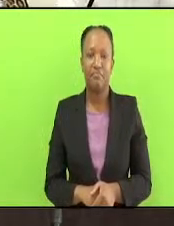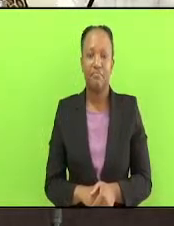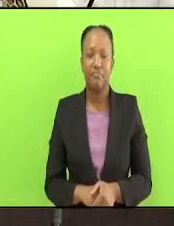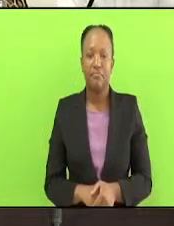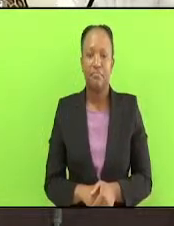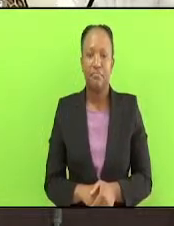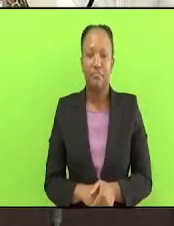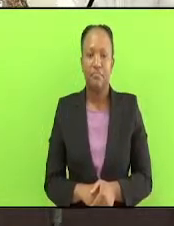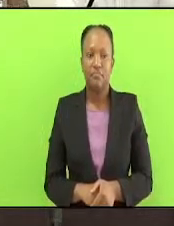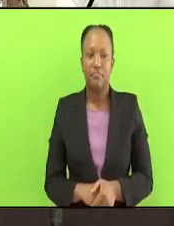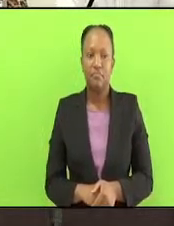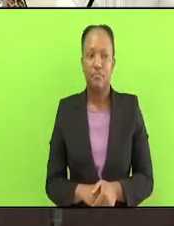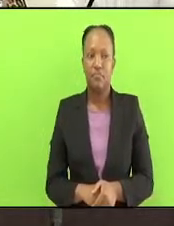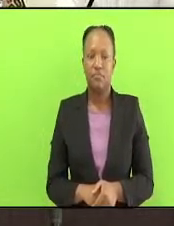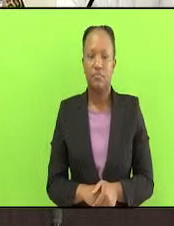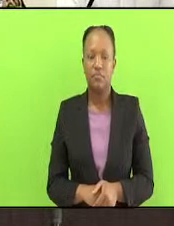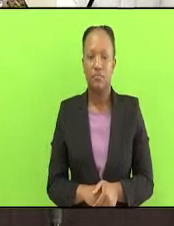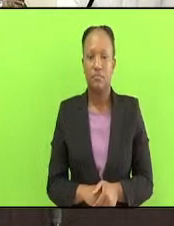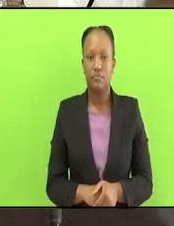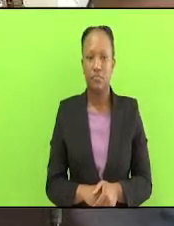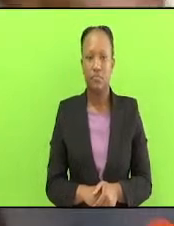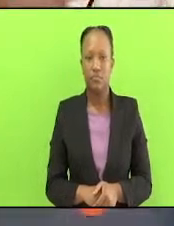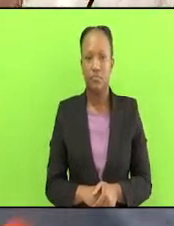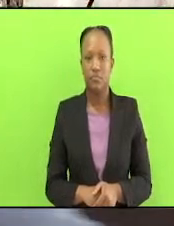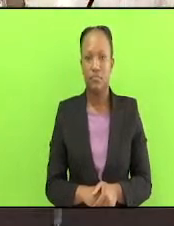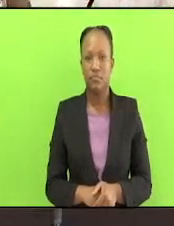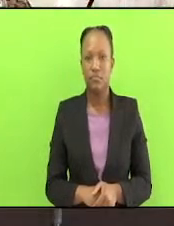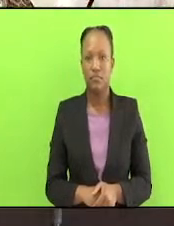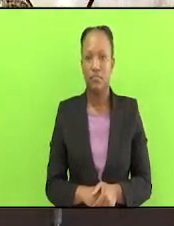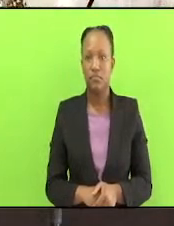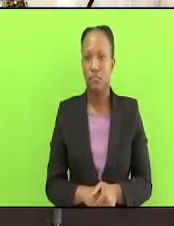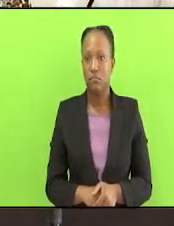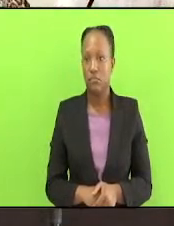Let me just check how many. 2 more.